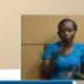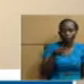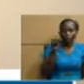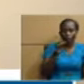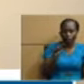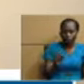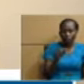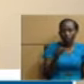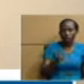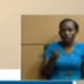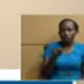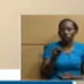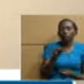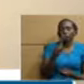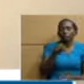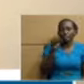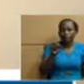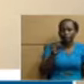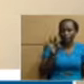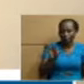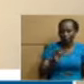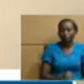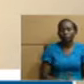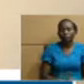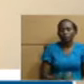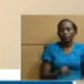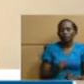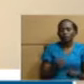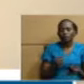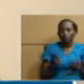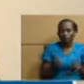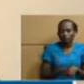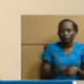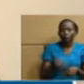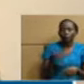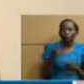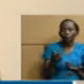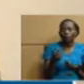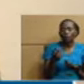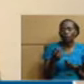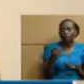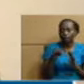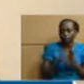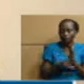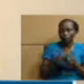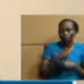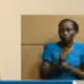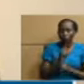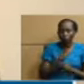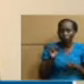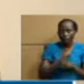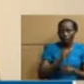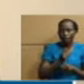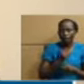the National Social Security Fund, NSSF, and the Parliamentary Pension Scheme to ensure that workers are guaranteed a decent